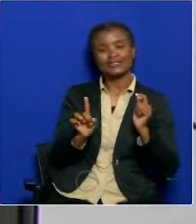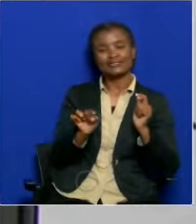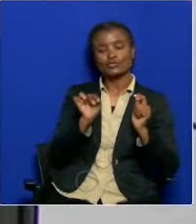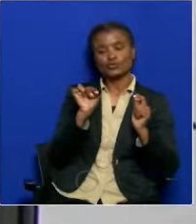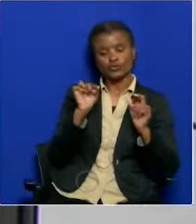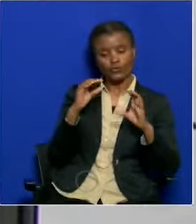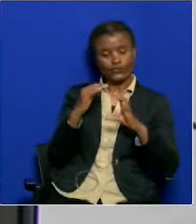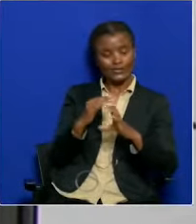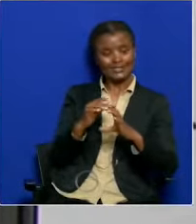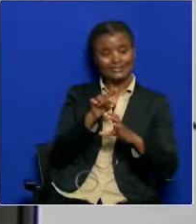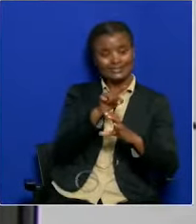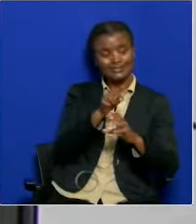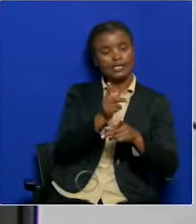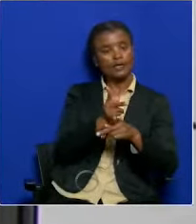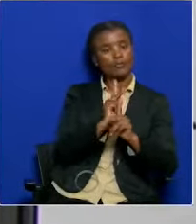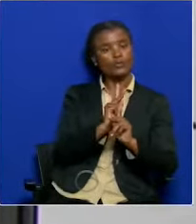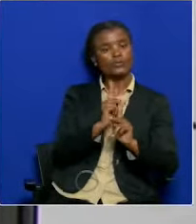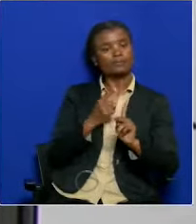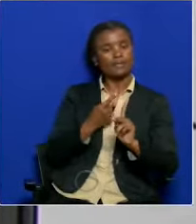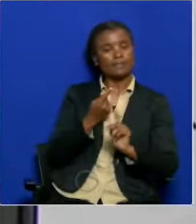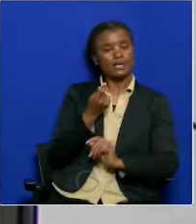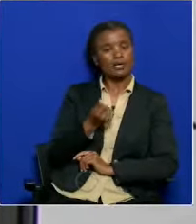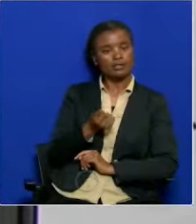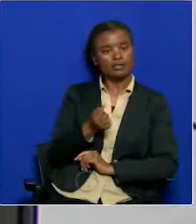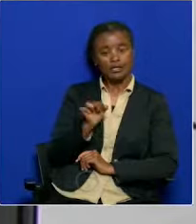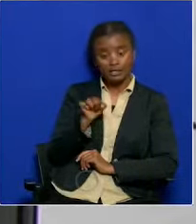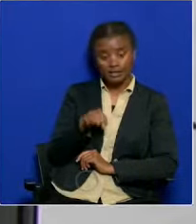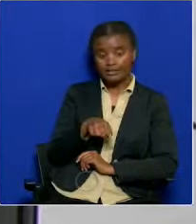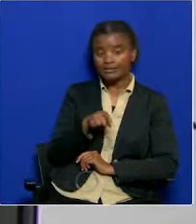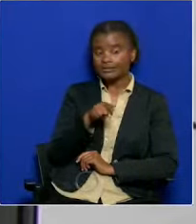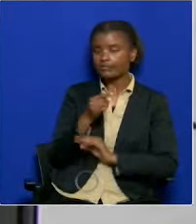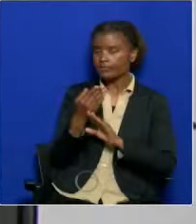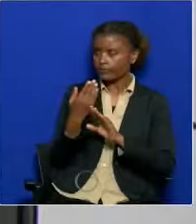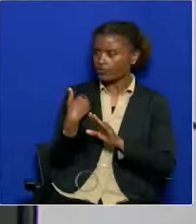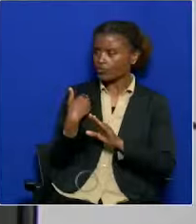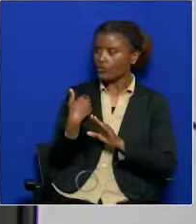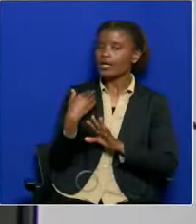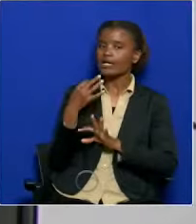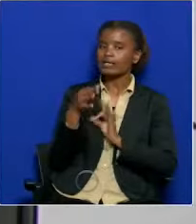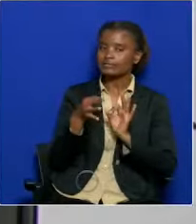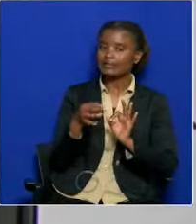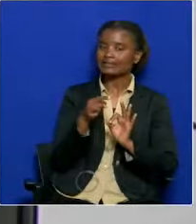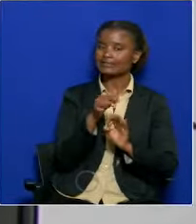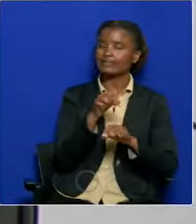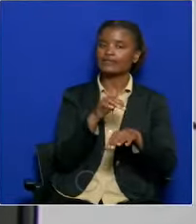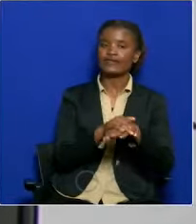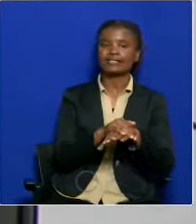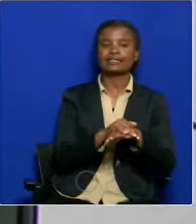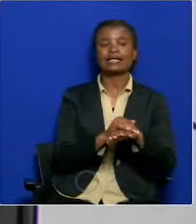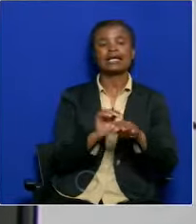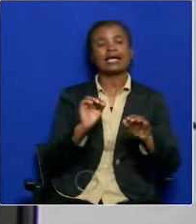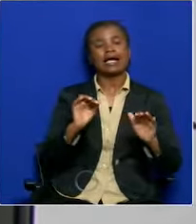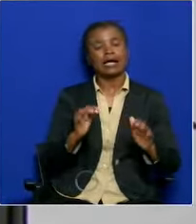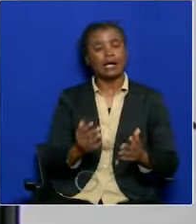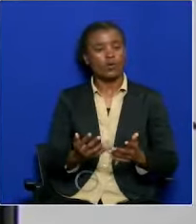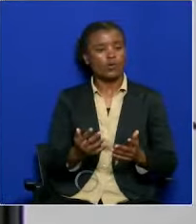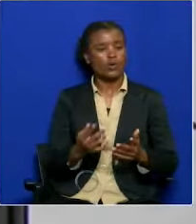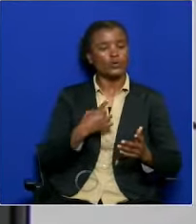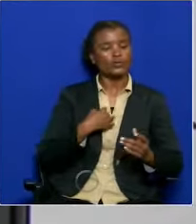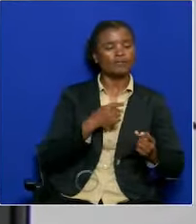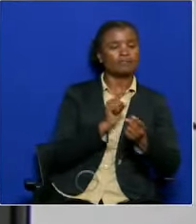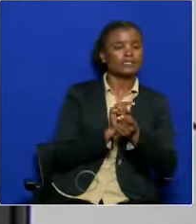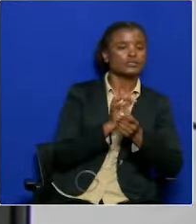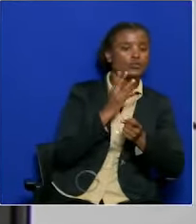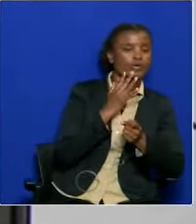a friend, I indicated what type of a friend is that, when we meet, when we don't meet, and how long, and how do we phone each